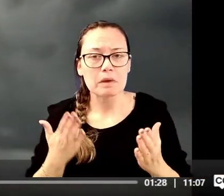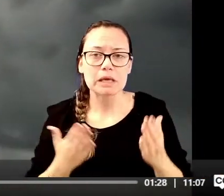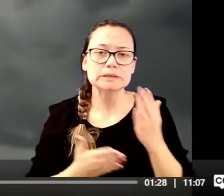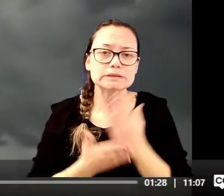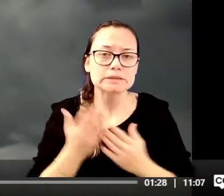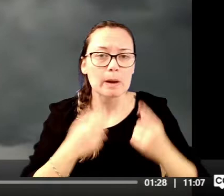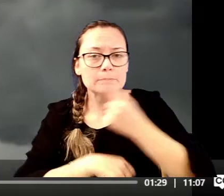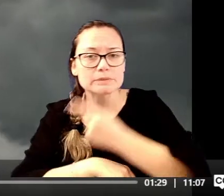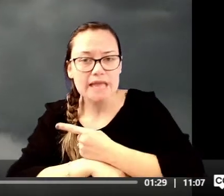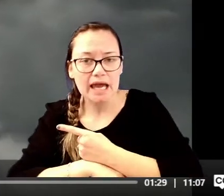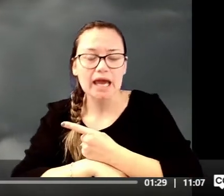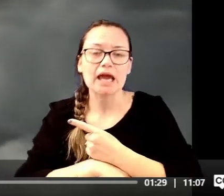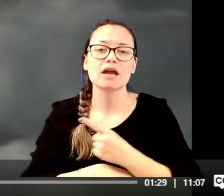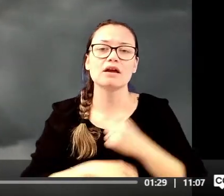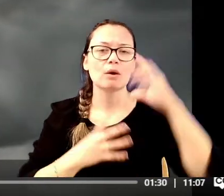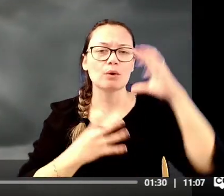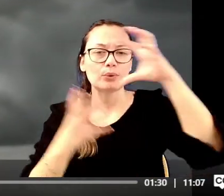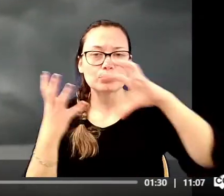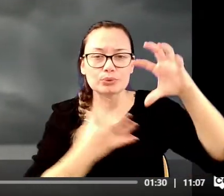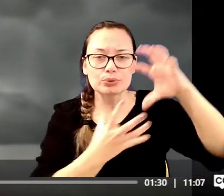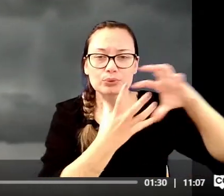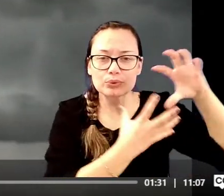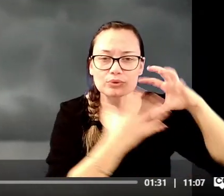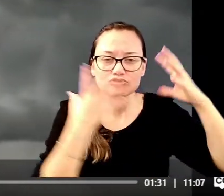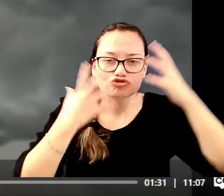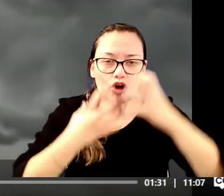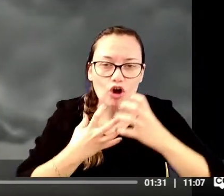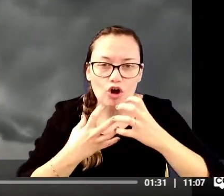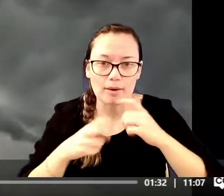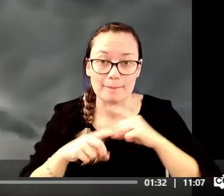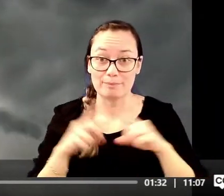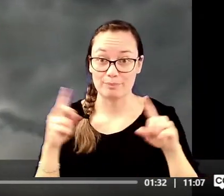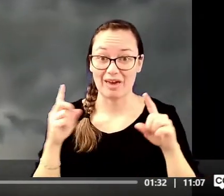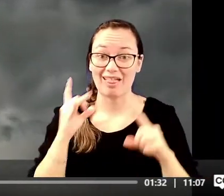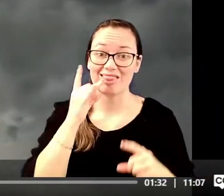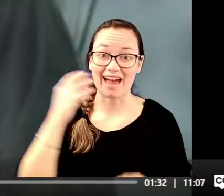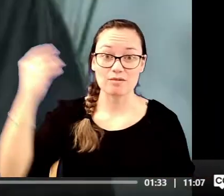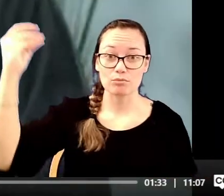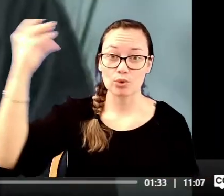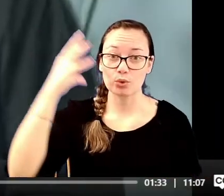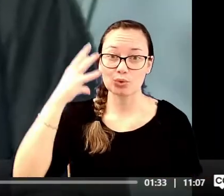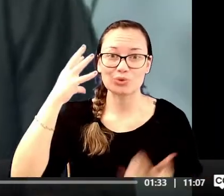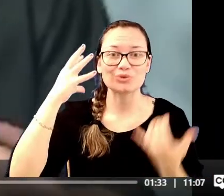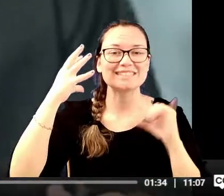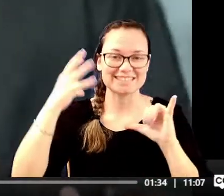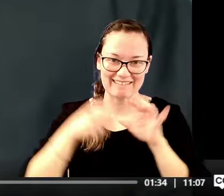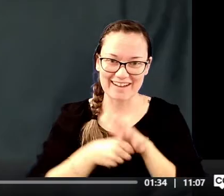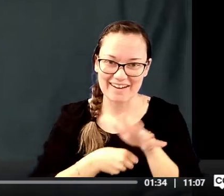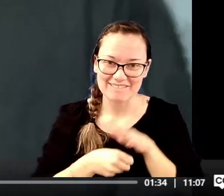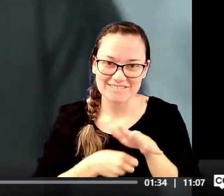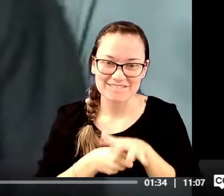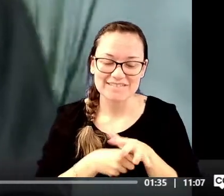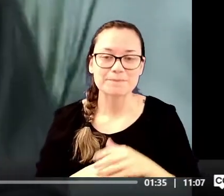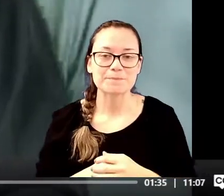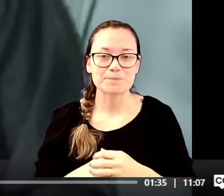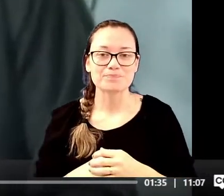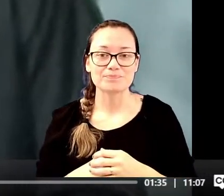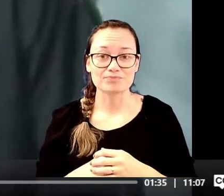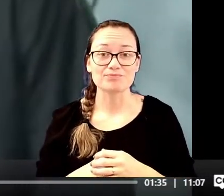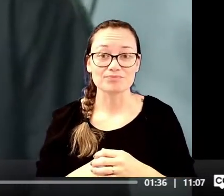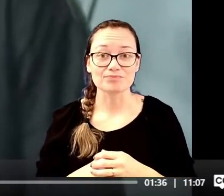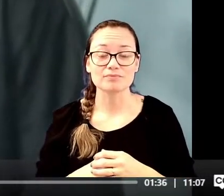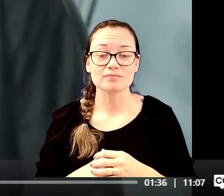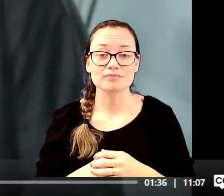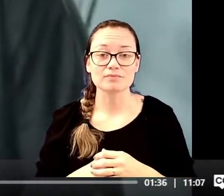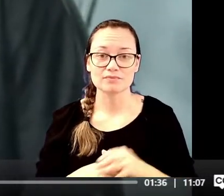or 2 days in a row where it's very cloudy and overcast, but there's still enough light there usually for plants to capture it, which is one of the reasons why